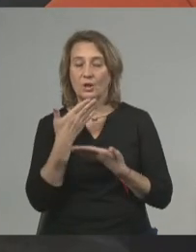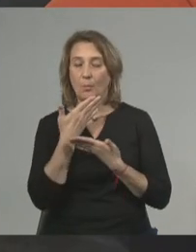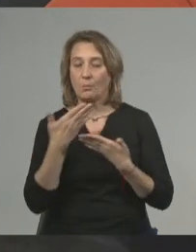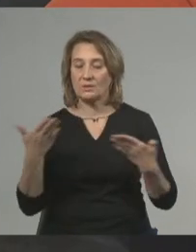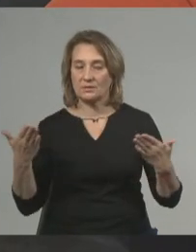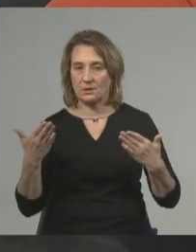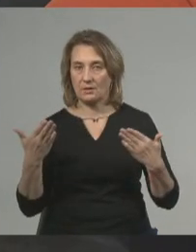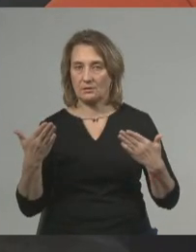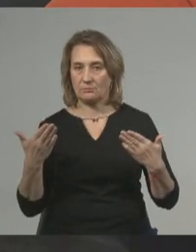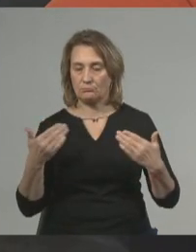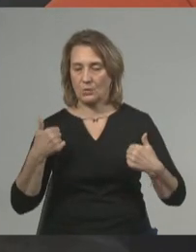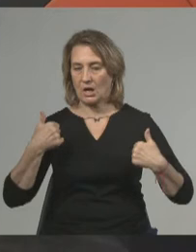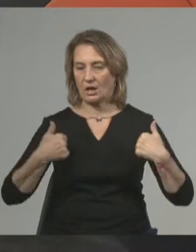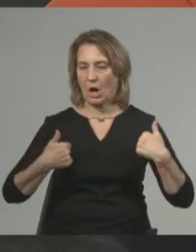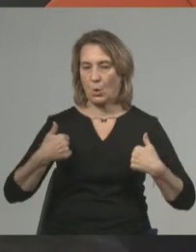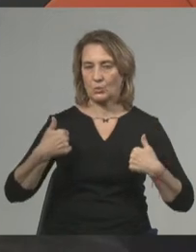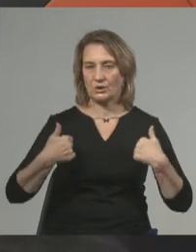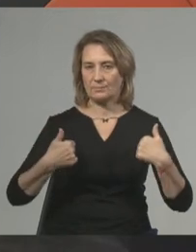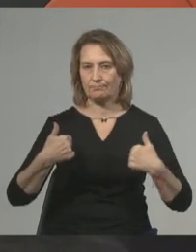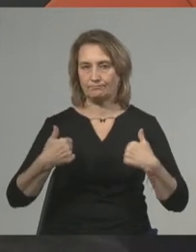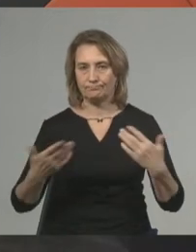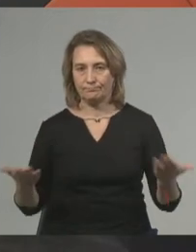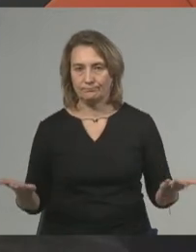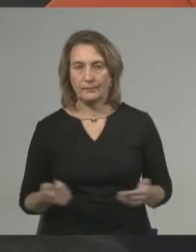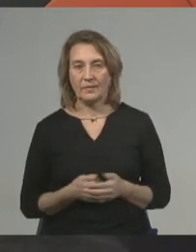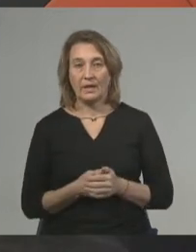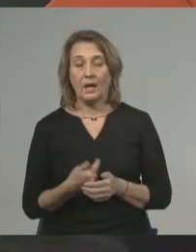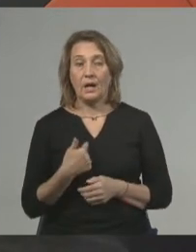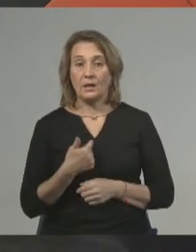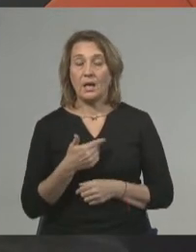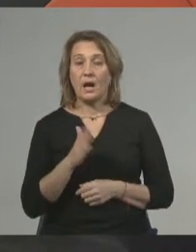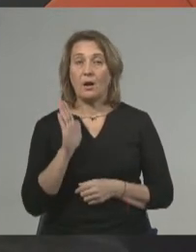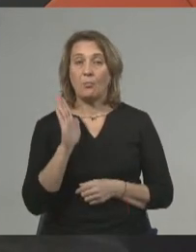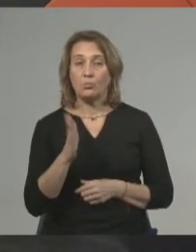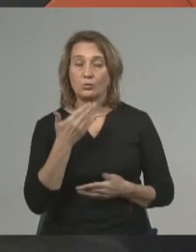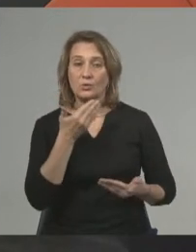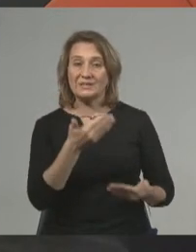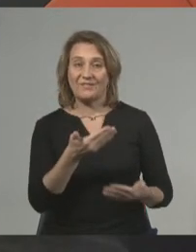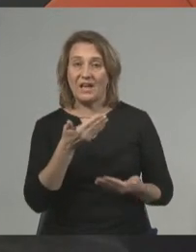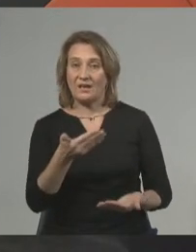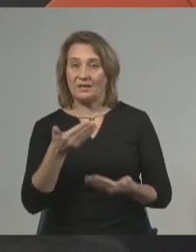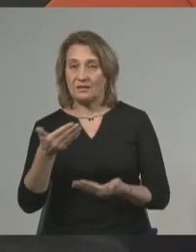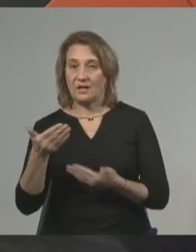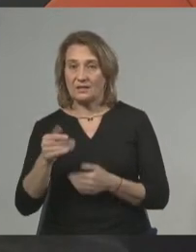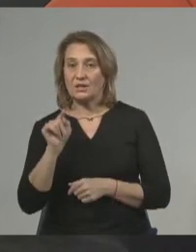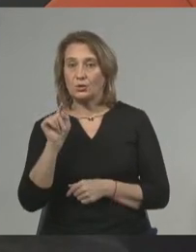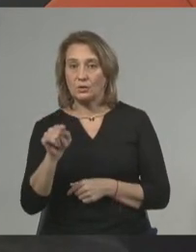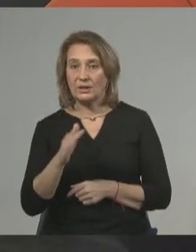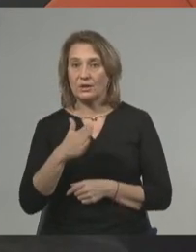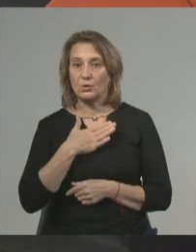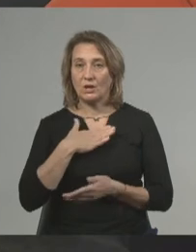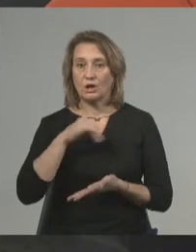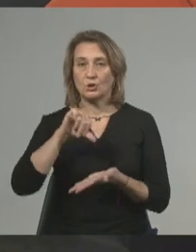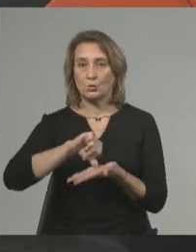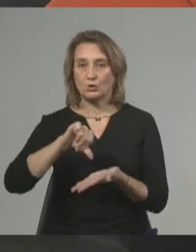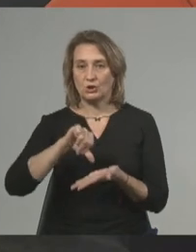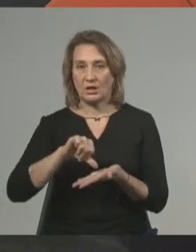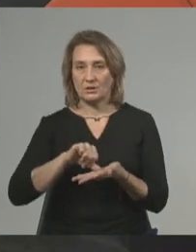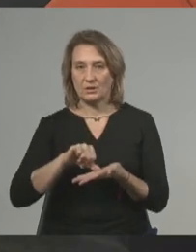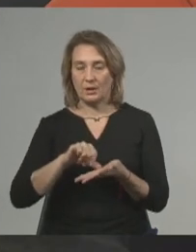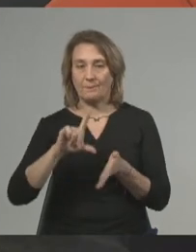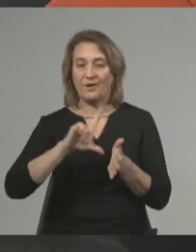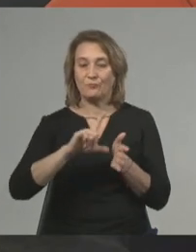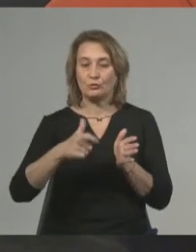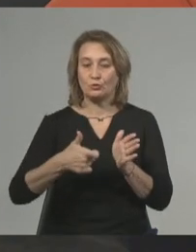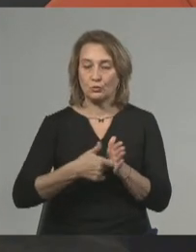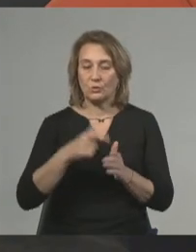i'm going to address our guests from abroad and i'm going to address people here in the studio and katya so if you